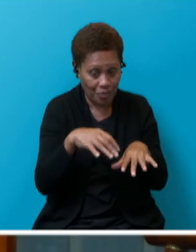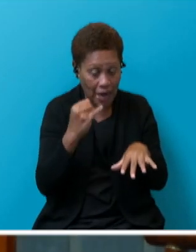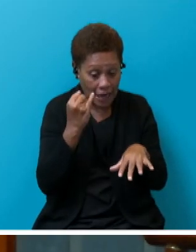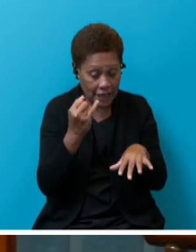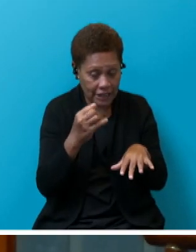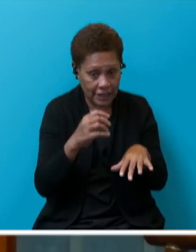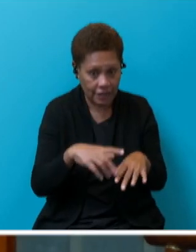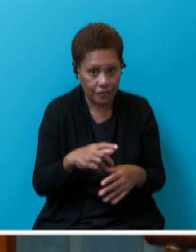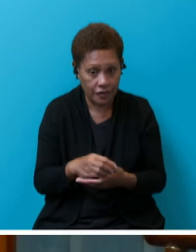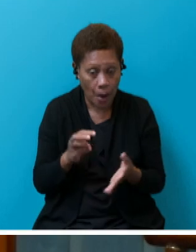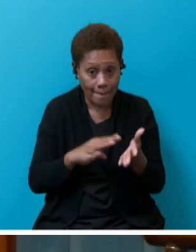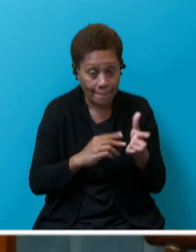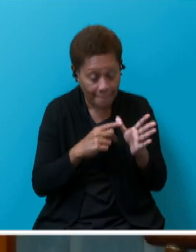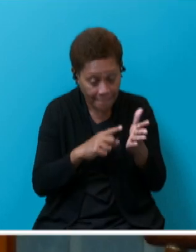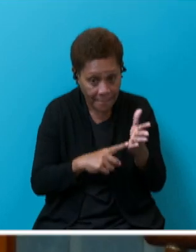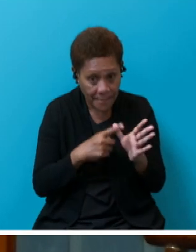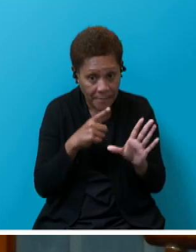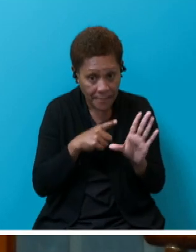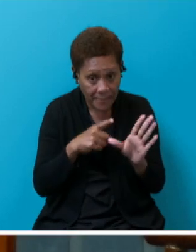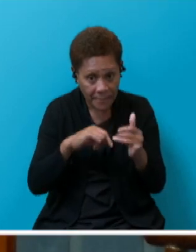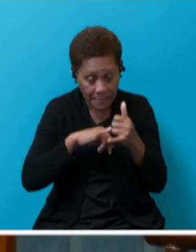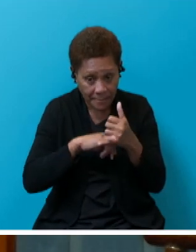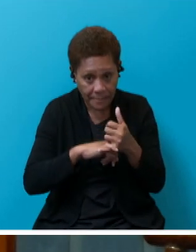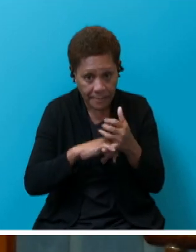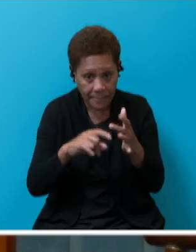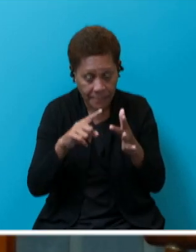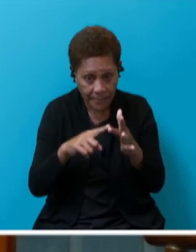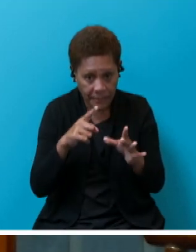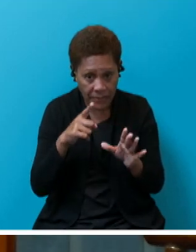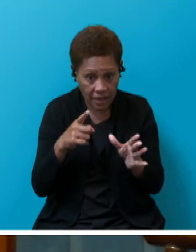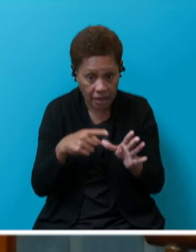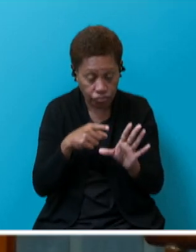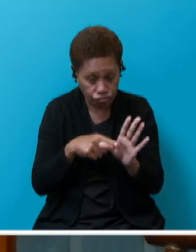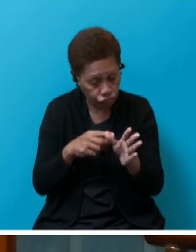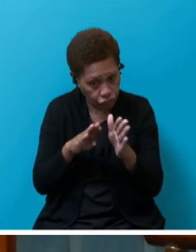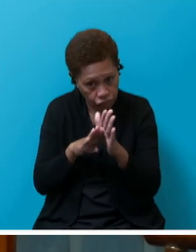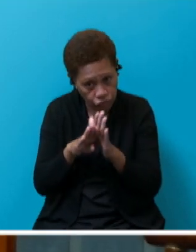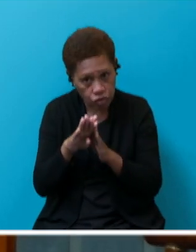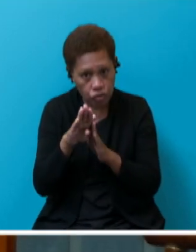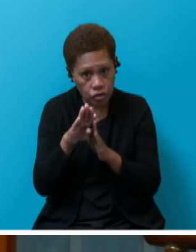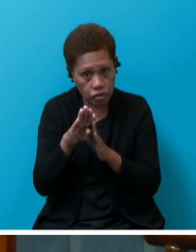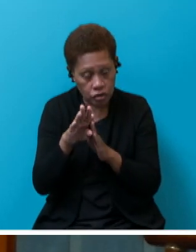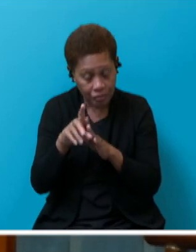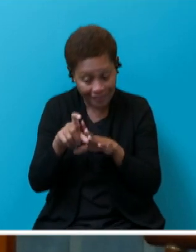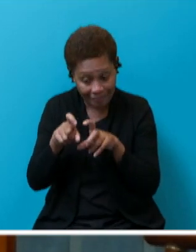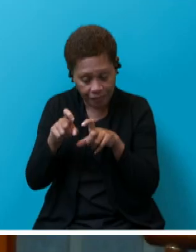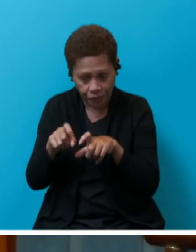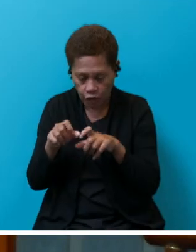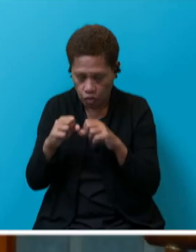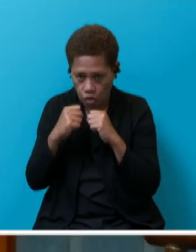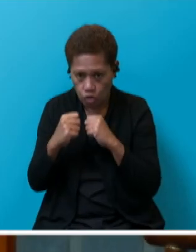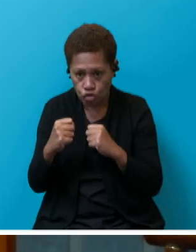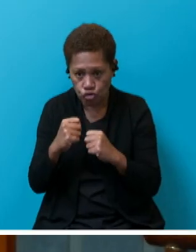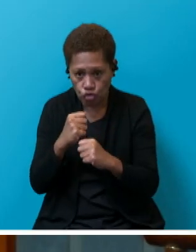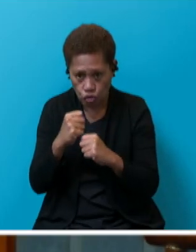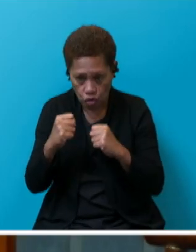Malaysia's success demonstrated that sustained growth in MSMEs financing requires strong coordination